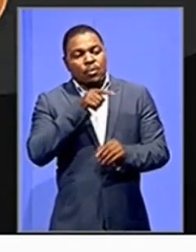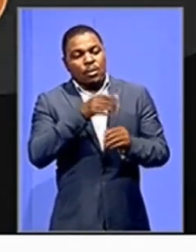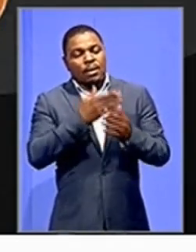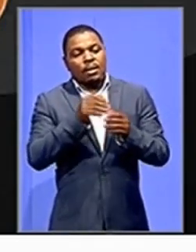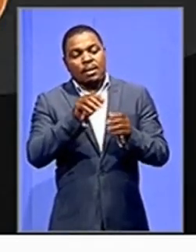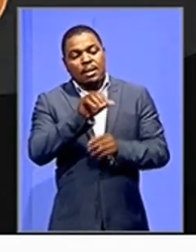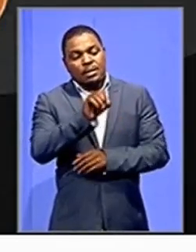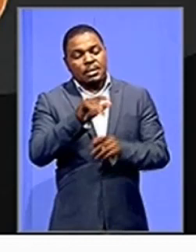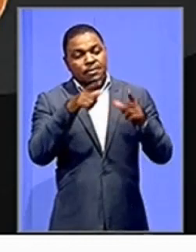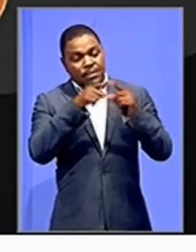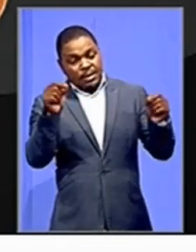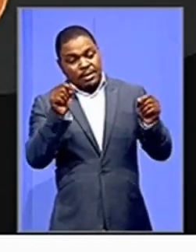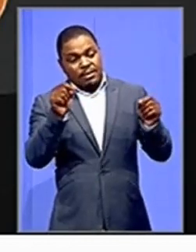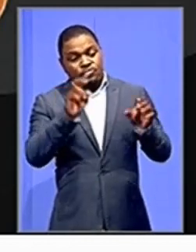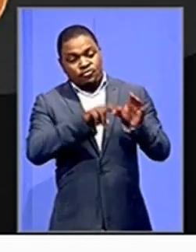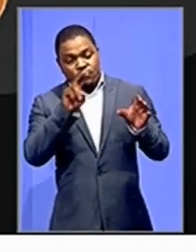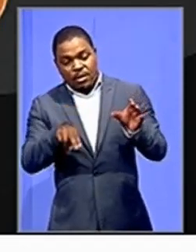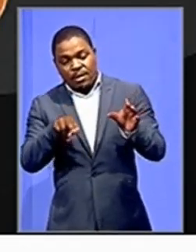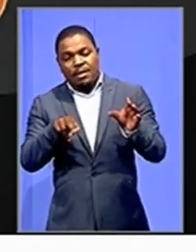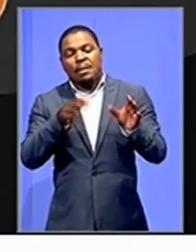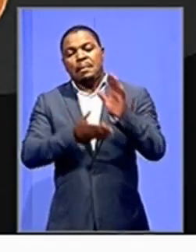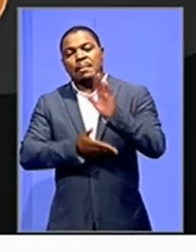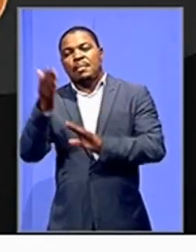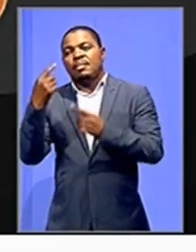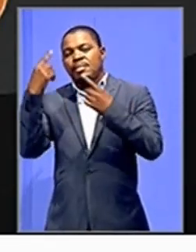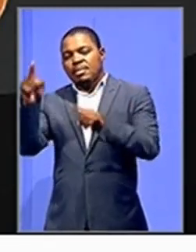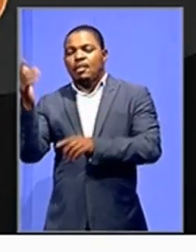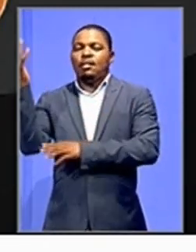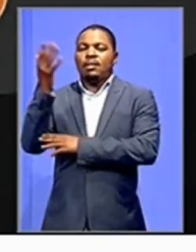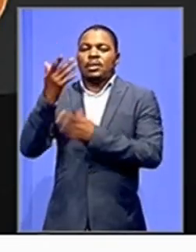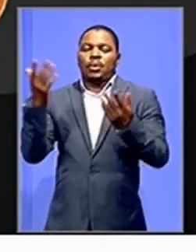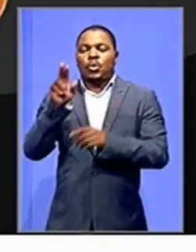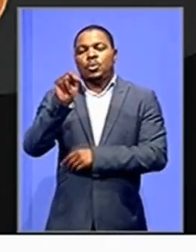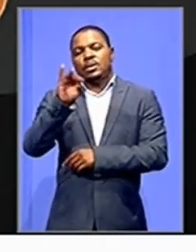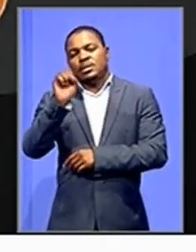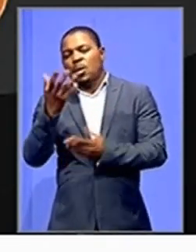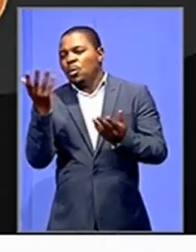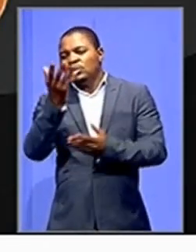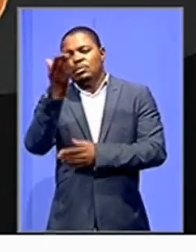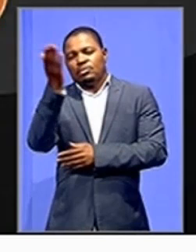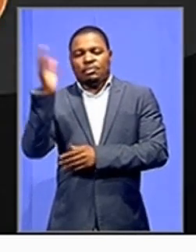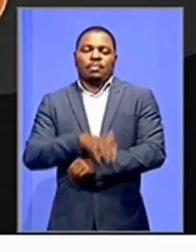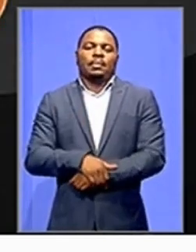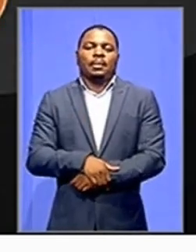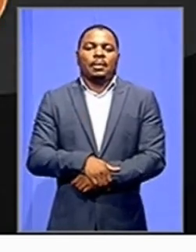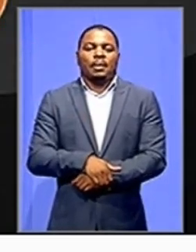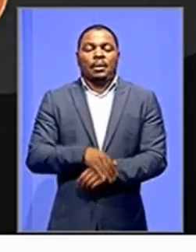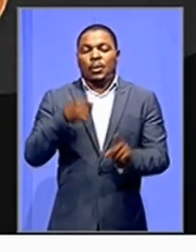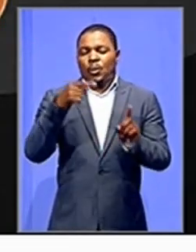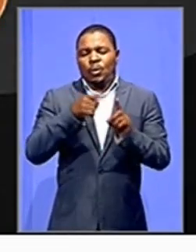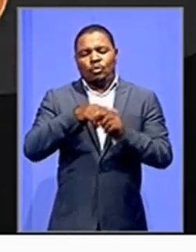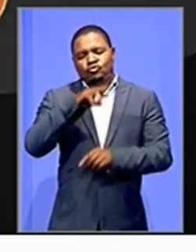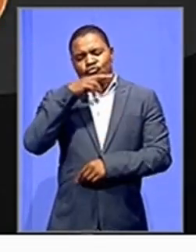hug like SABC or hug retire. You must go either a lecture, go Unisa or somewhere.